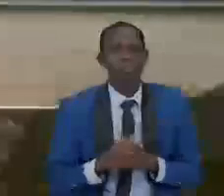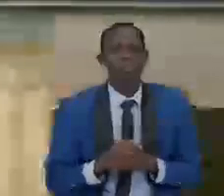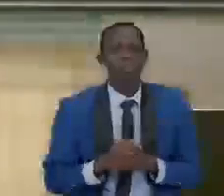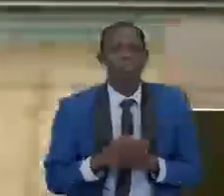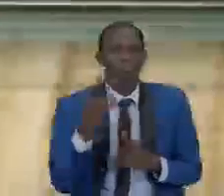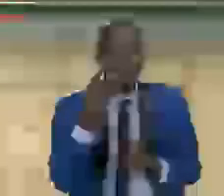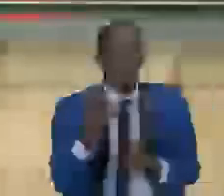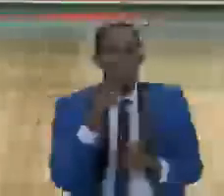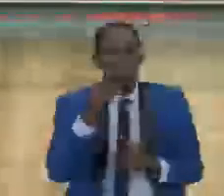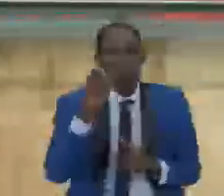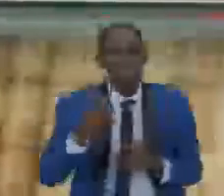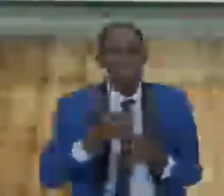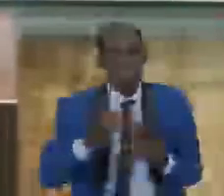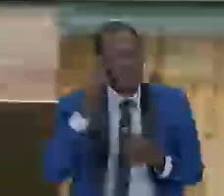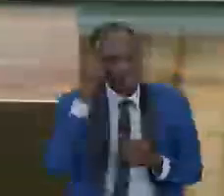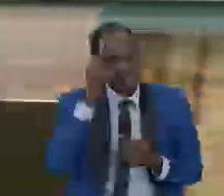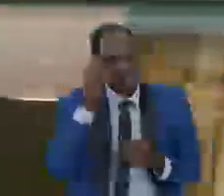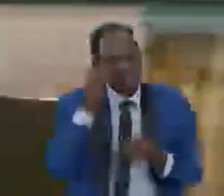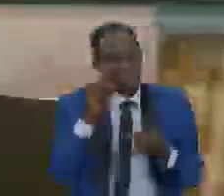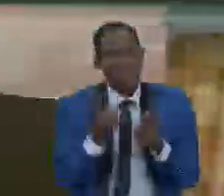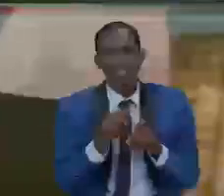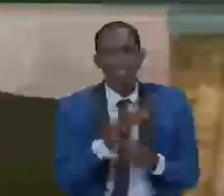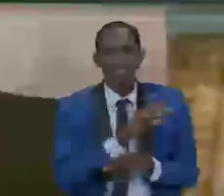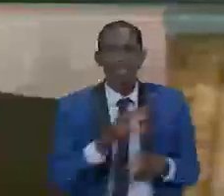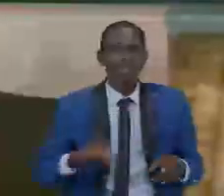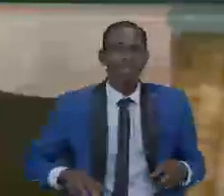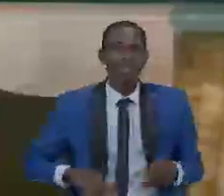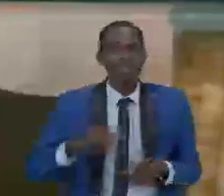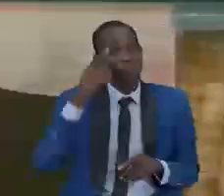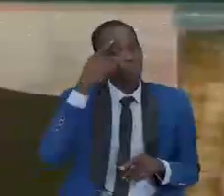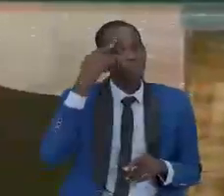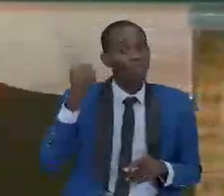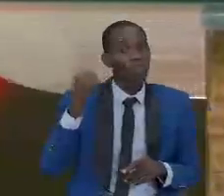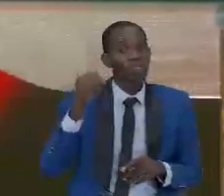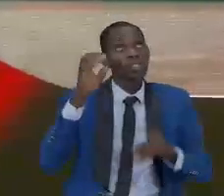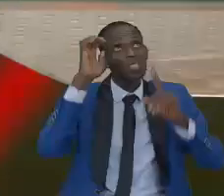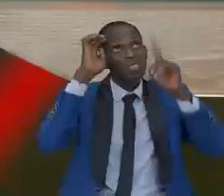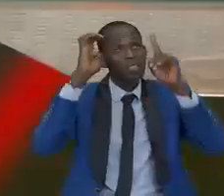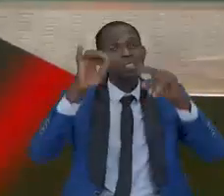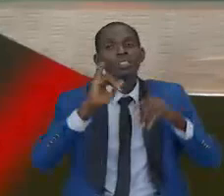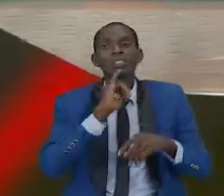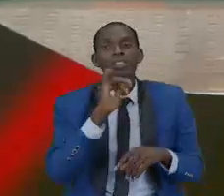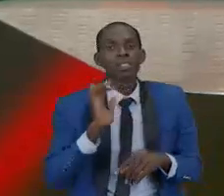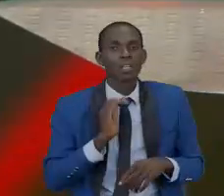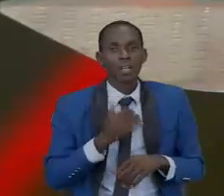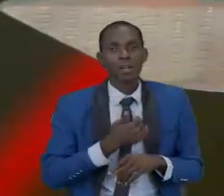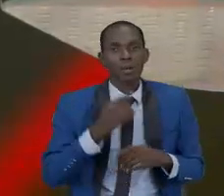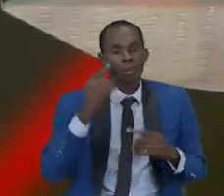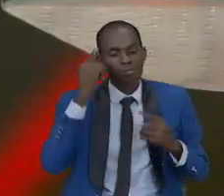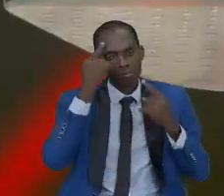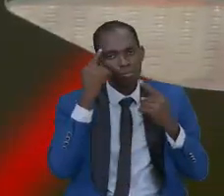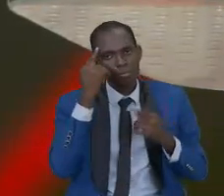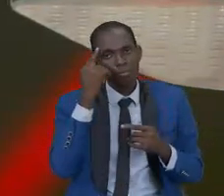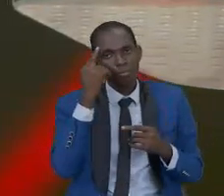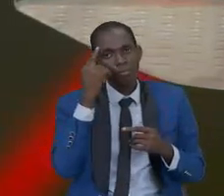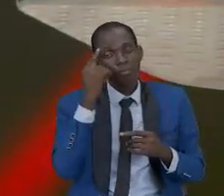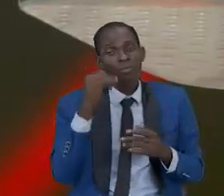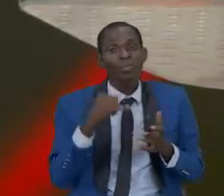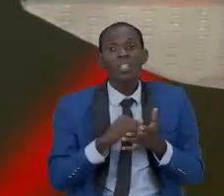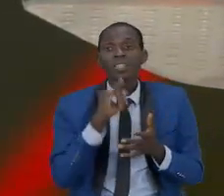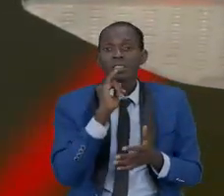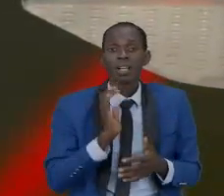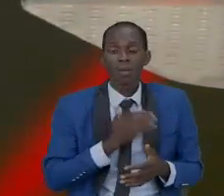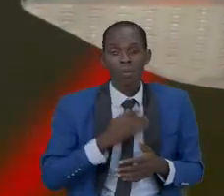you have to think like Christ because it's our thoughts that brings our